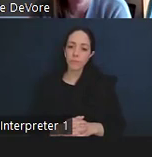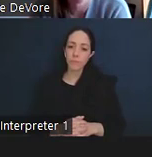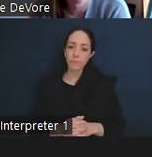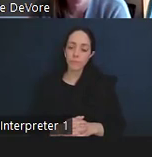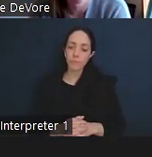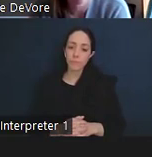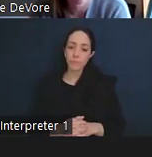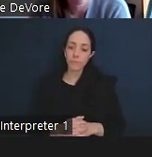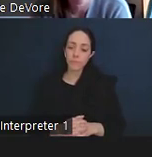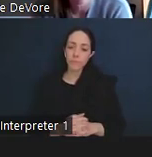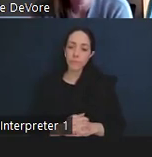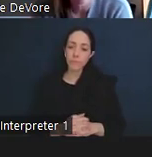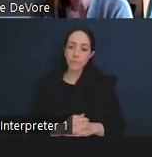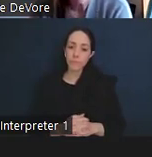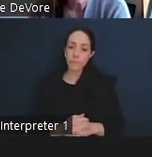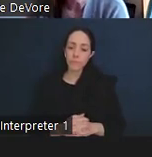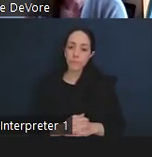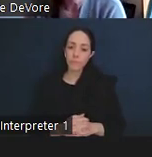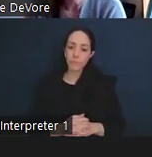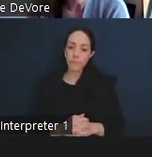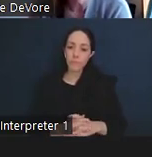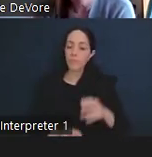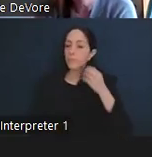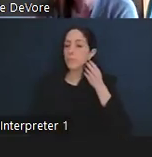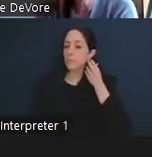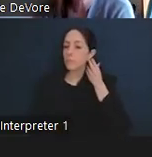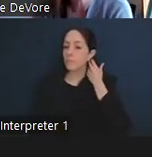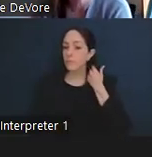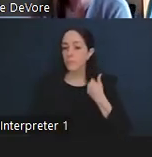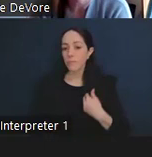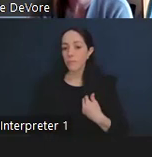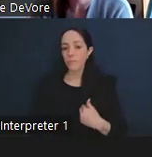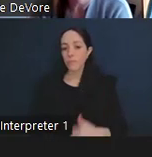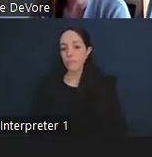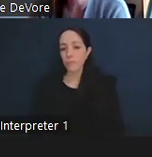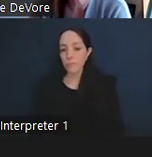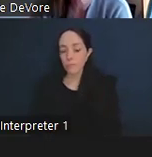their committee, but it might not rise to the level of